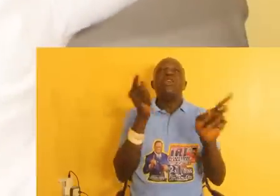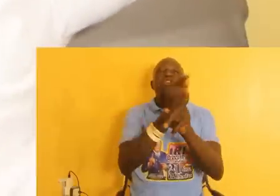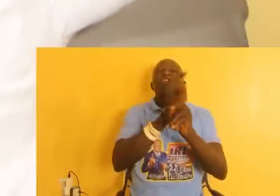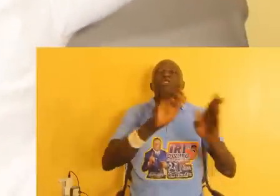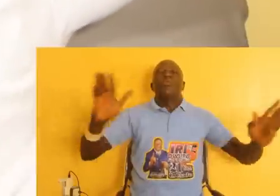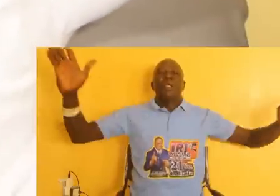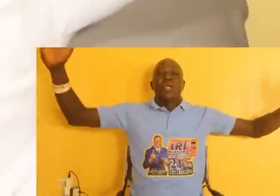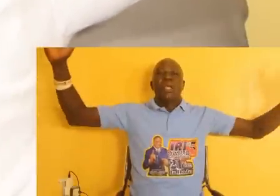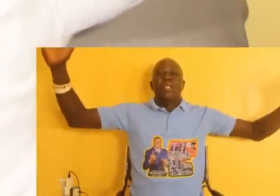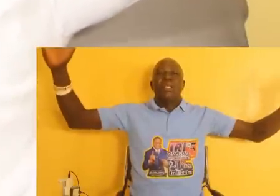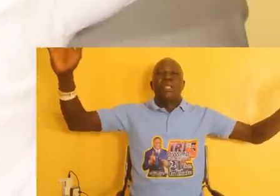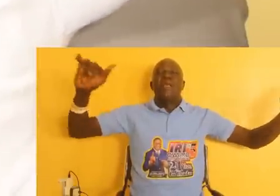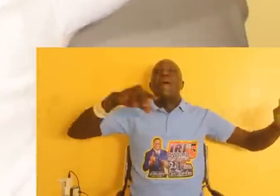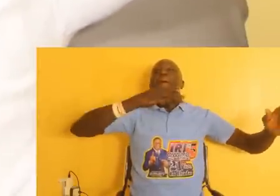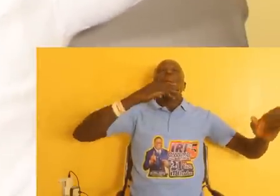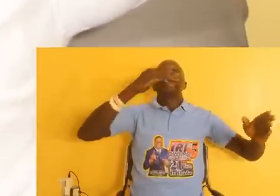you lift up